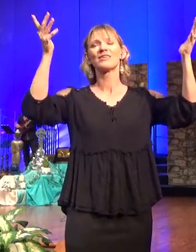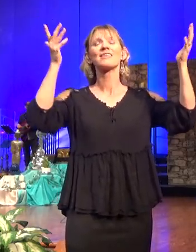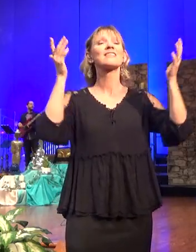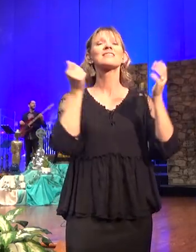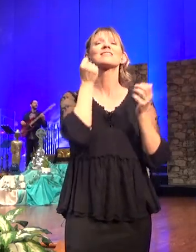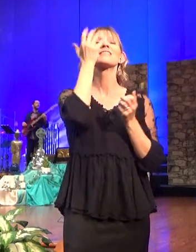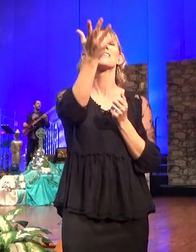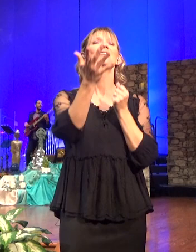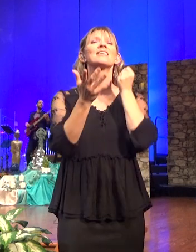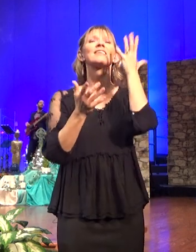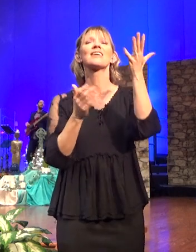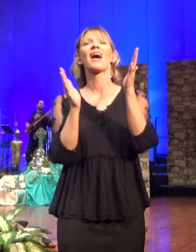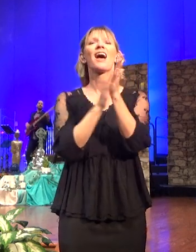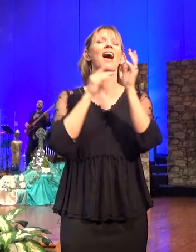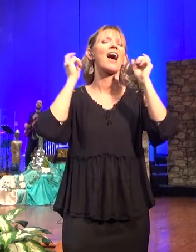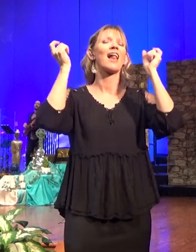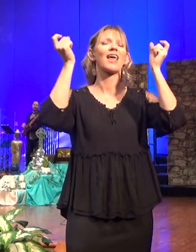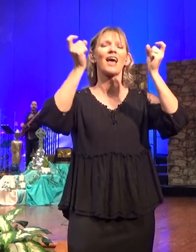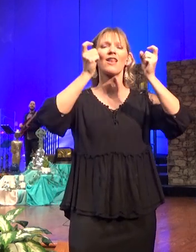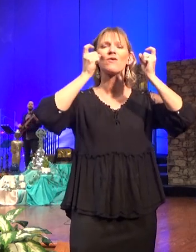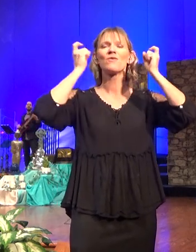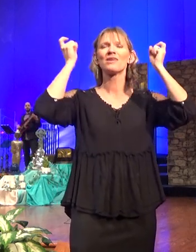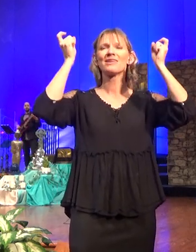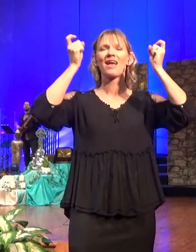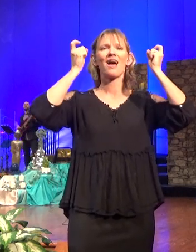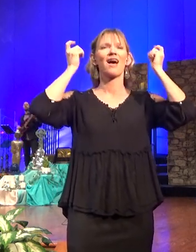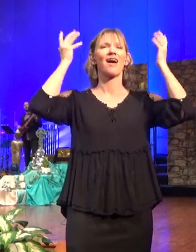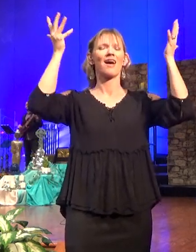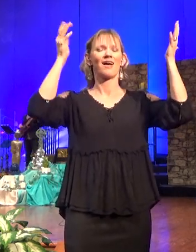sing hallelujah, yeah.